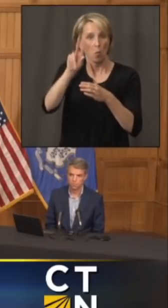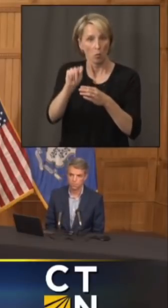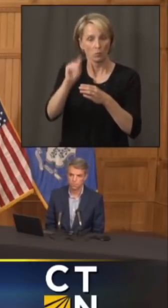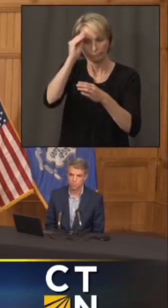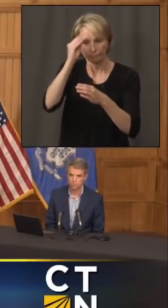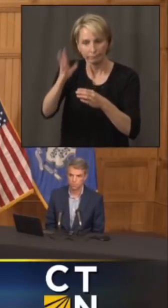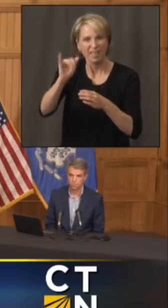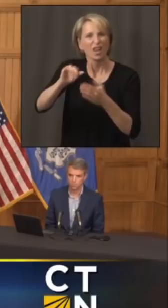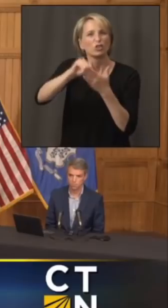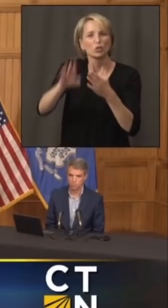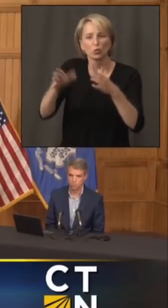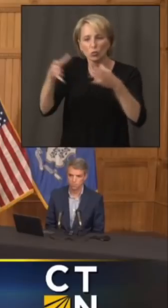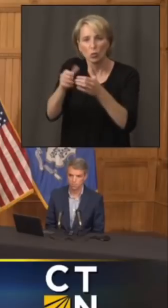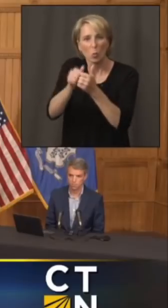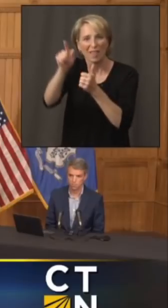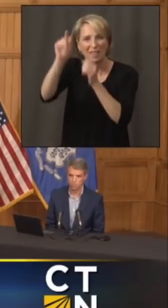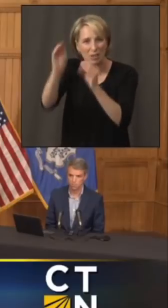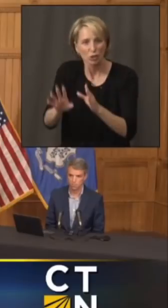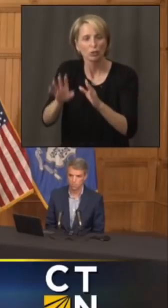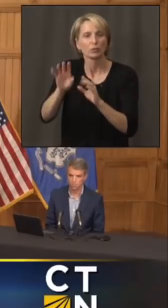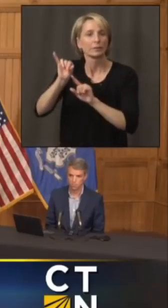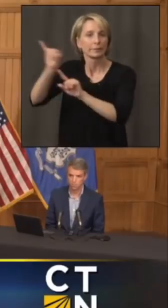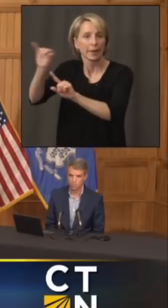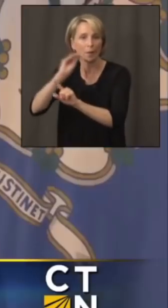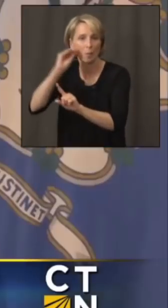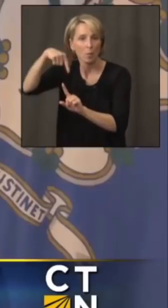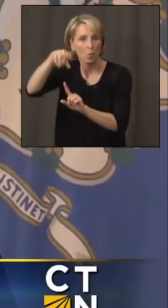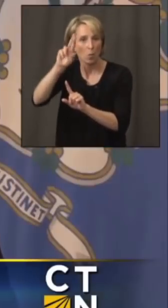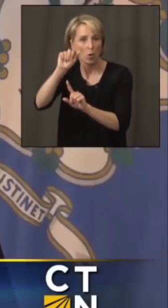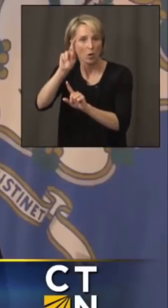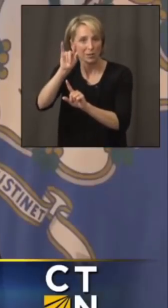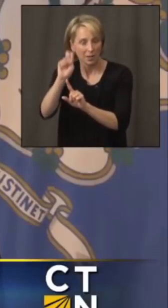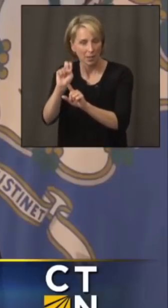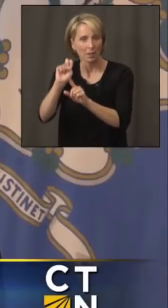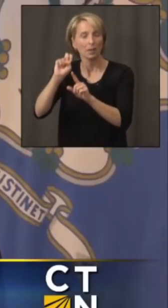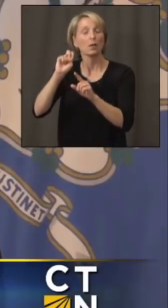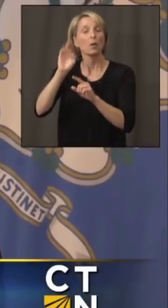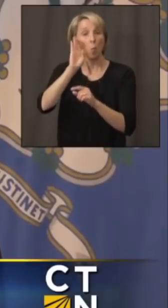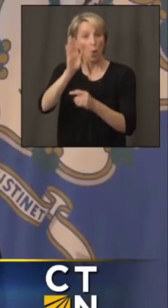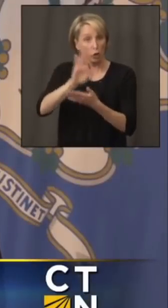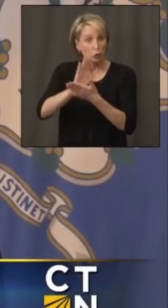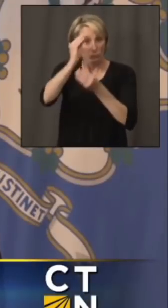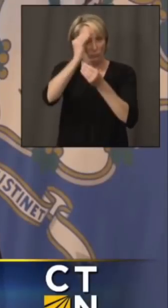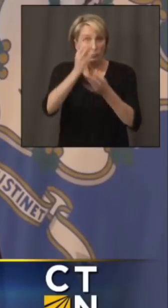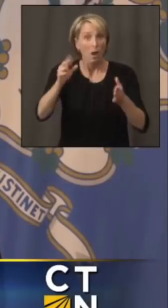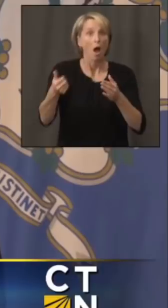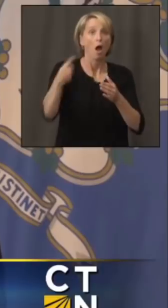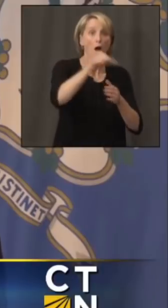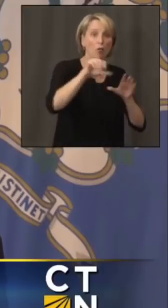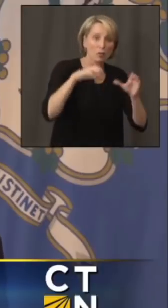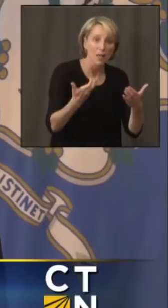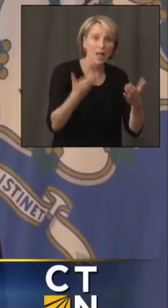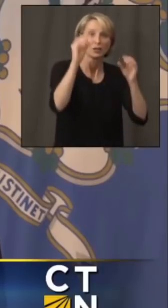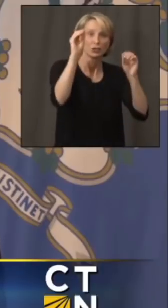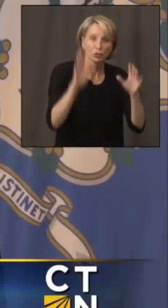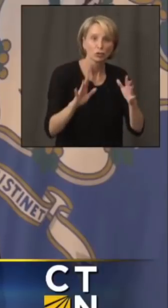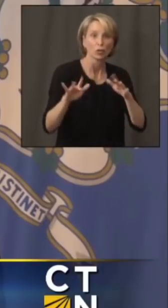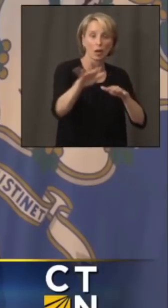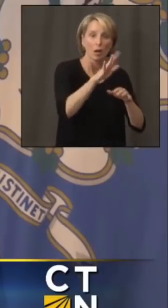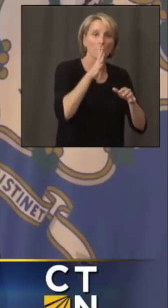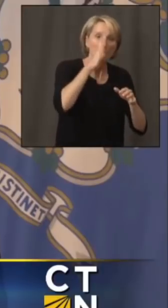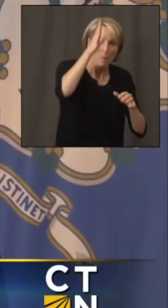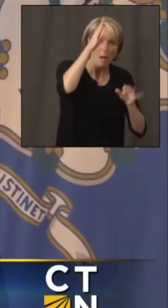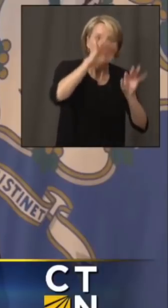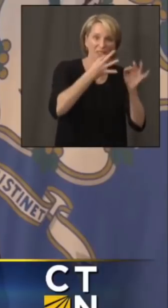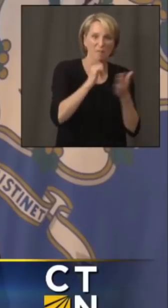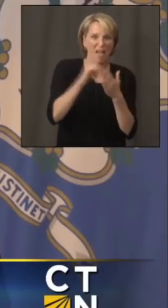notified that there is a potential case? I would think they should be, but let me check with the powers that be on